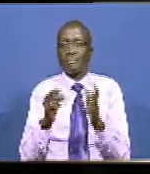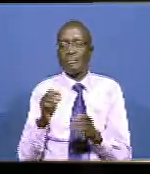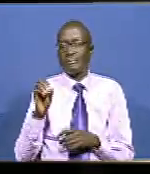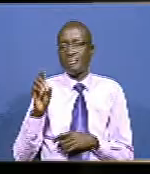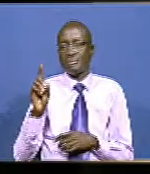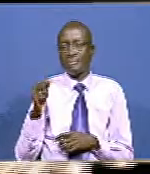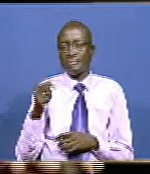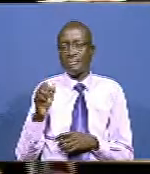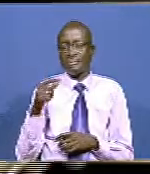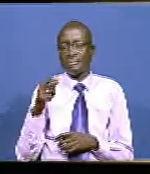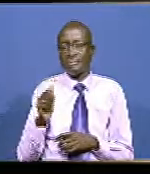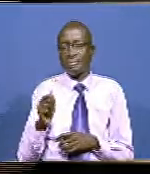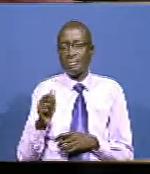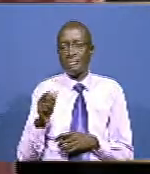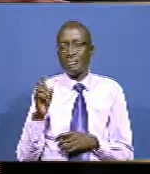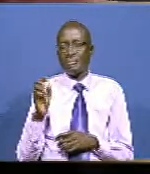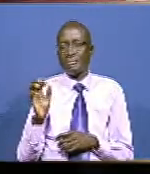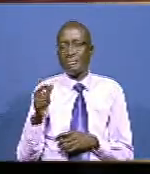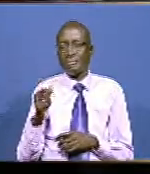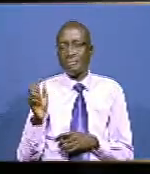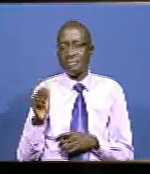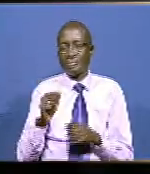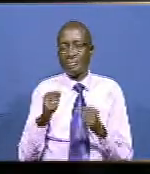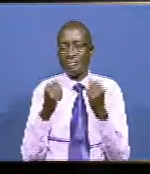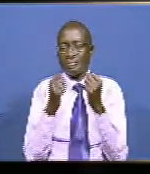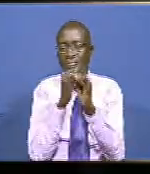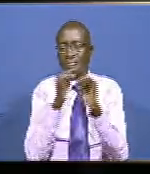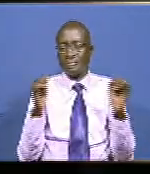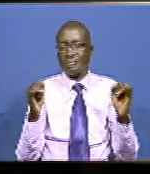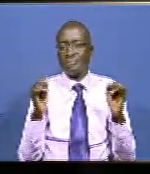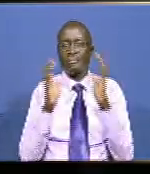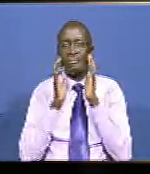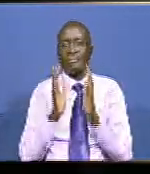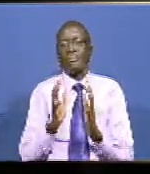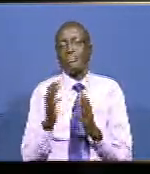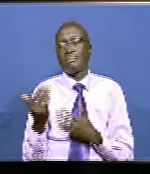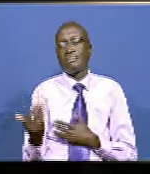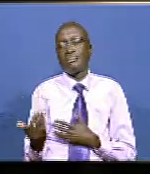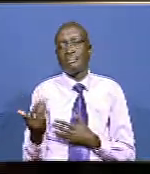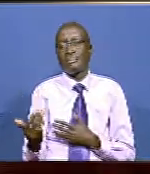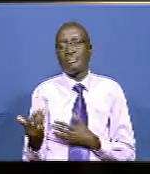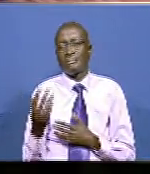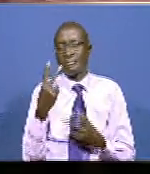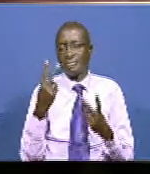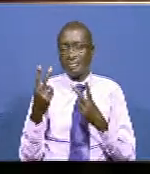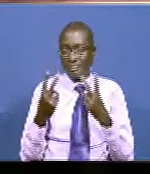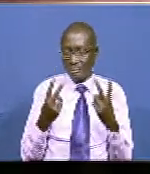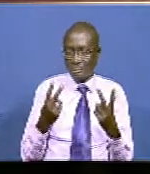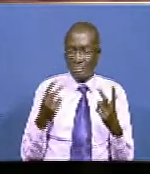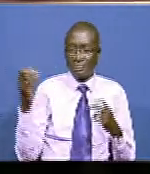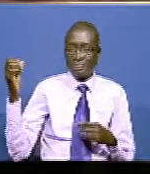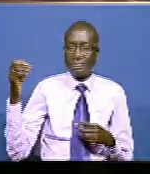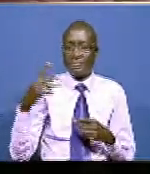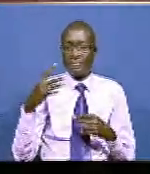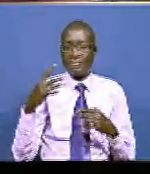See people like Jomo Kenyatta fought for the independence of our nation. Wakiwa young stars. Chikisa instead of to shine brighter